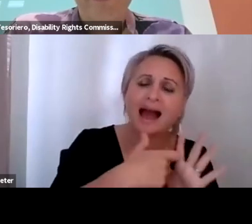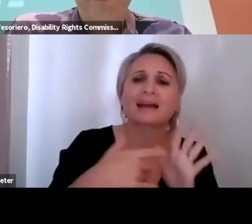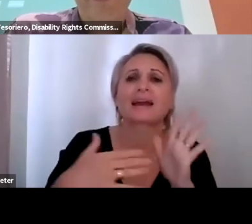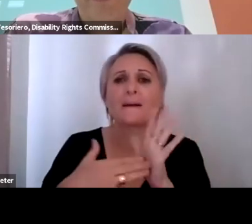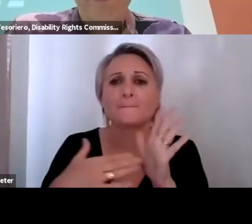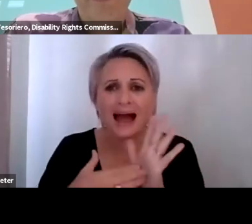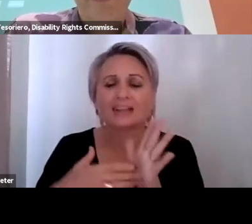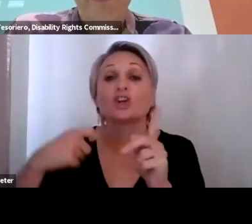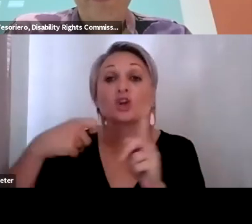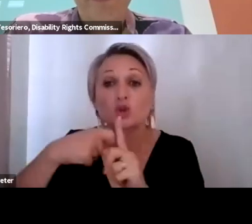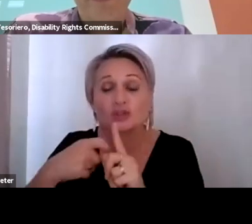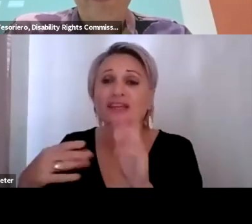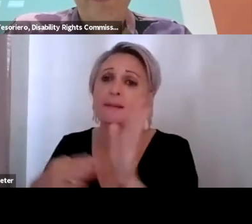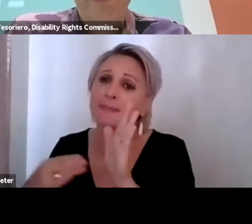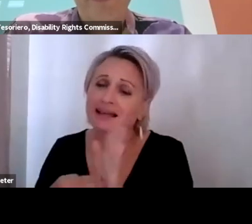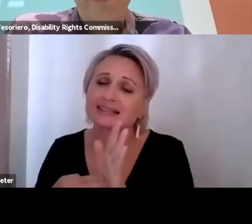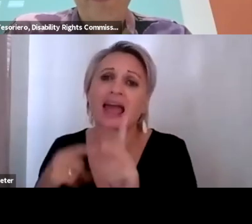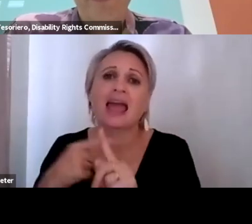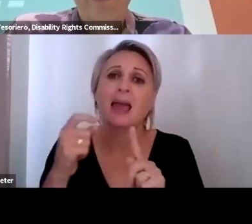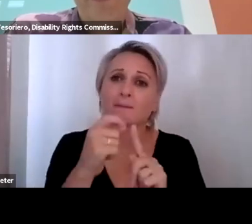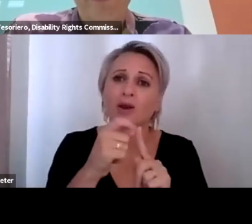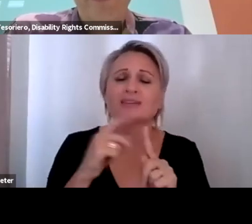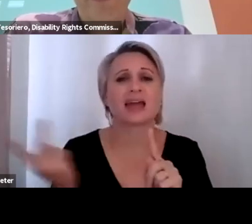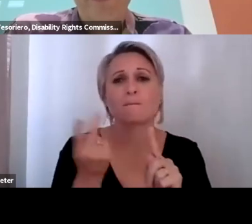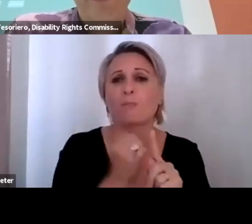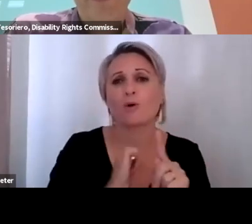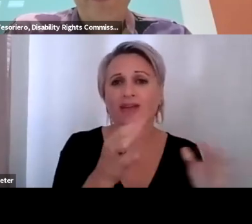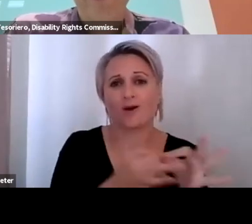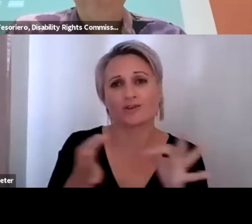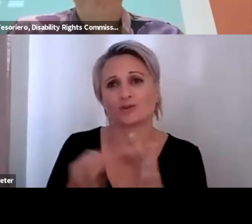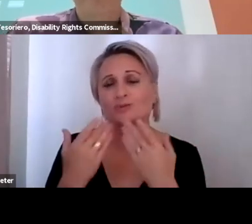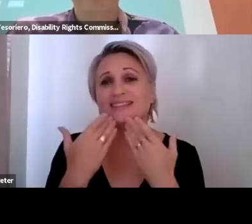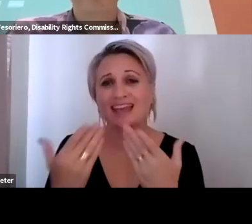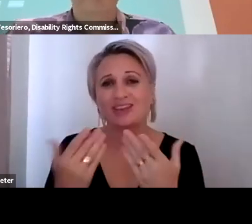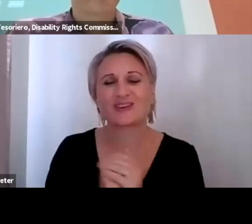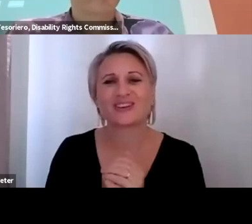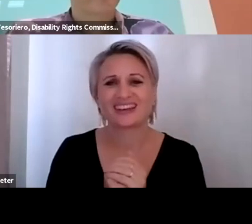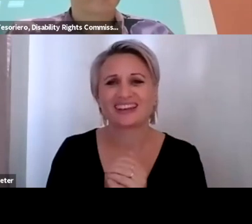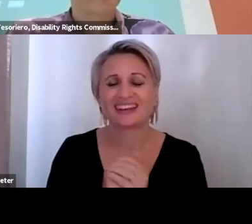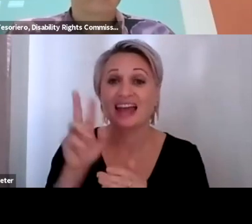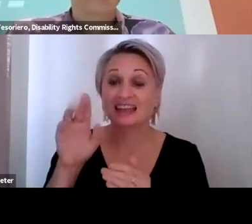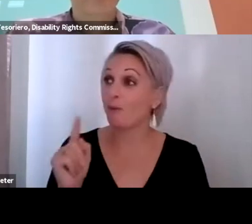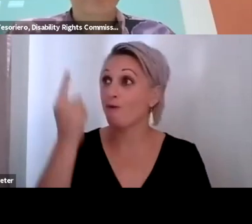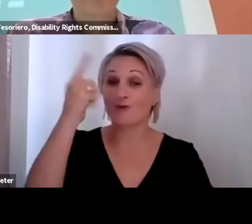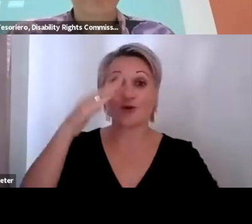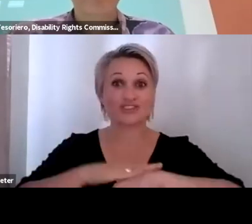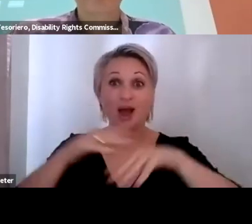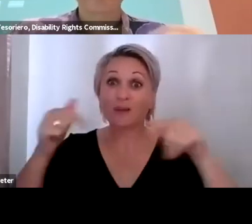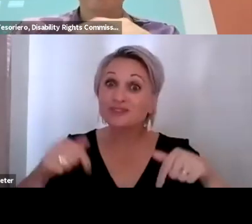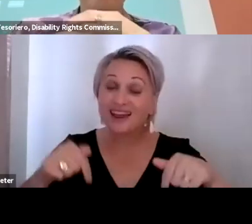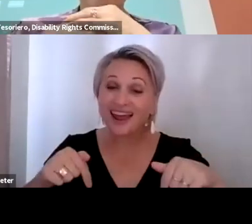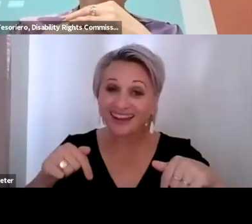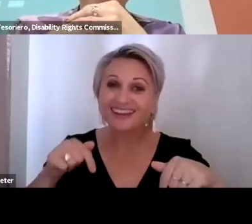Melissa, to you, Paula, and to both our interpreters. There's been a couple of firsts for us today, which is